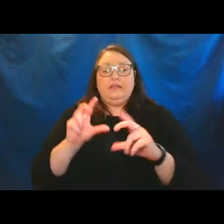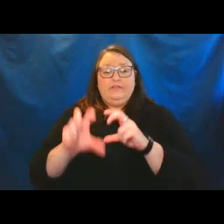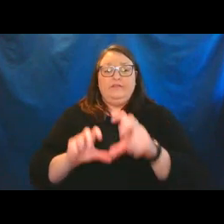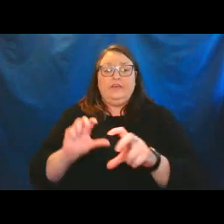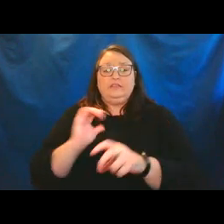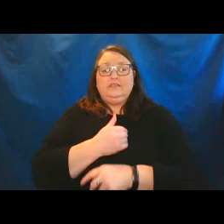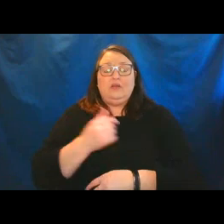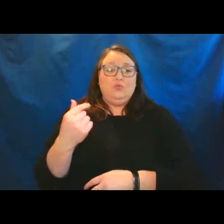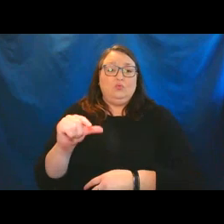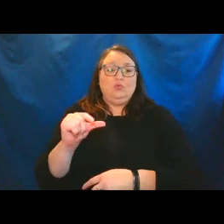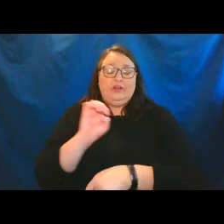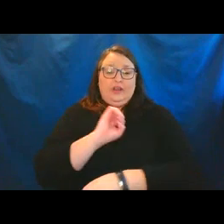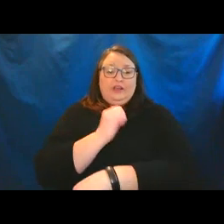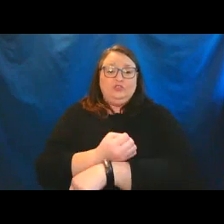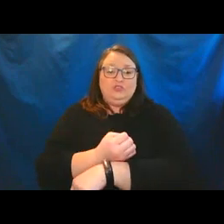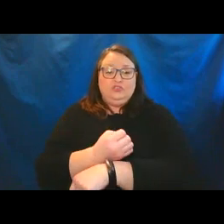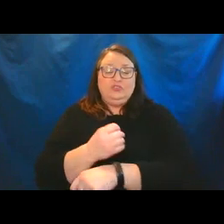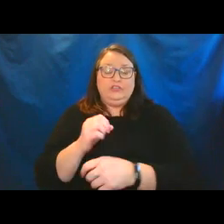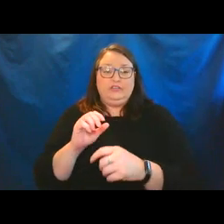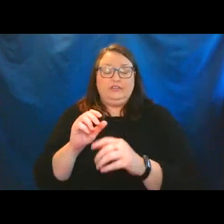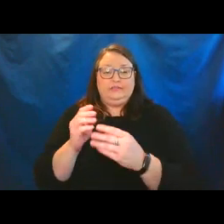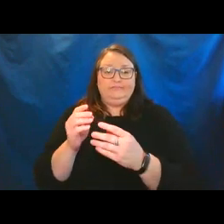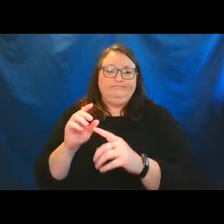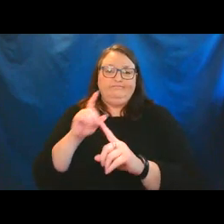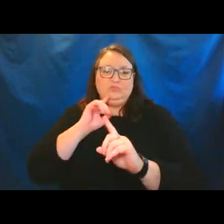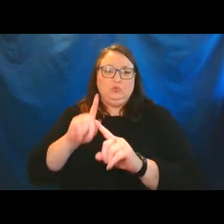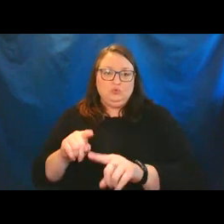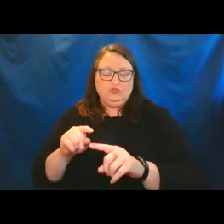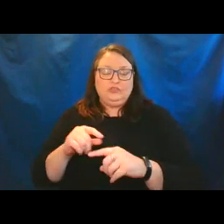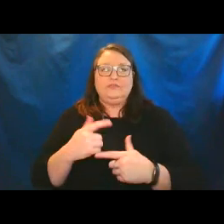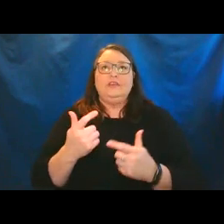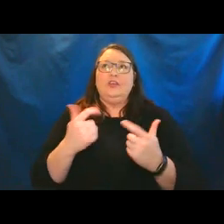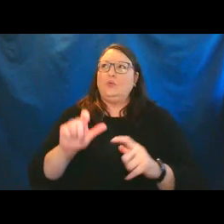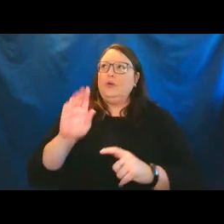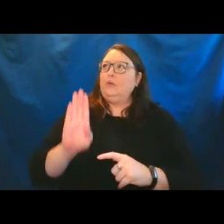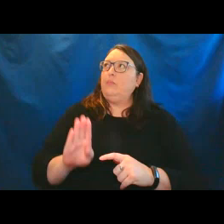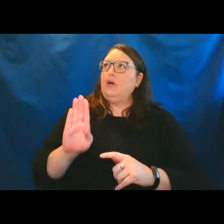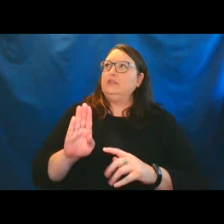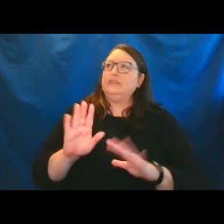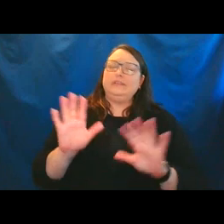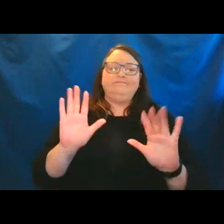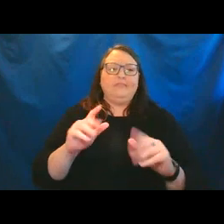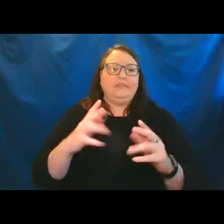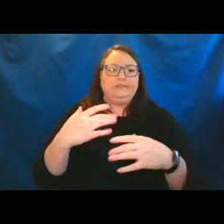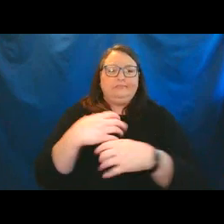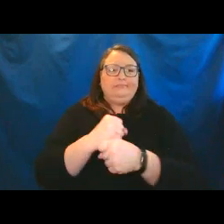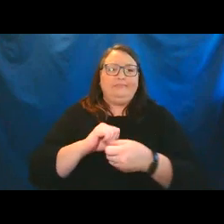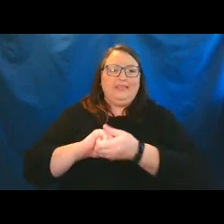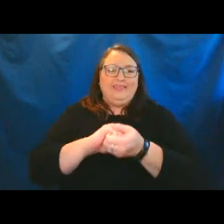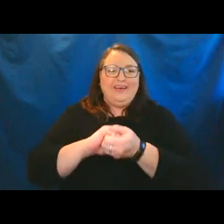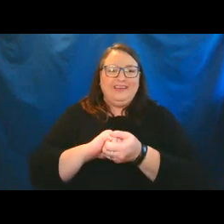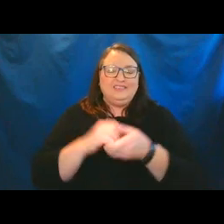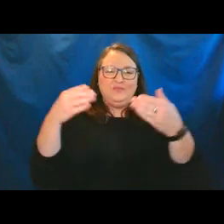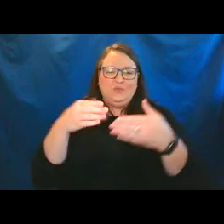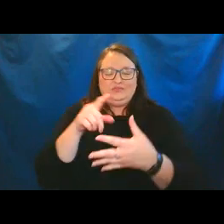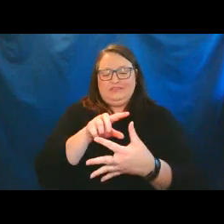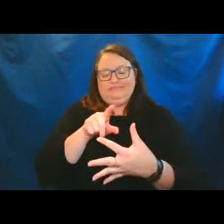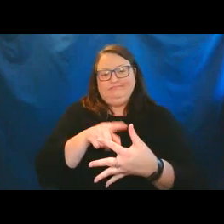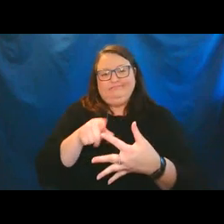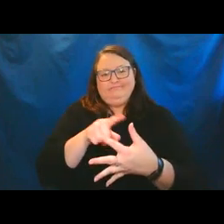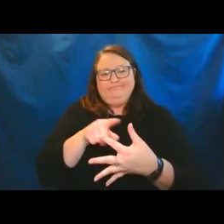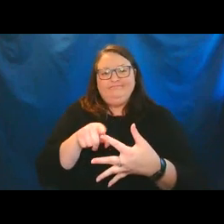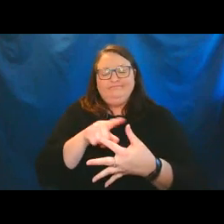Greater Boston, I'm just going to call it the Alliance rather than we've quickly shortened to it, is really focused on the first 2, building a resilient physical